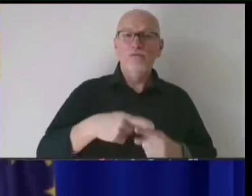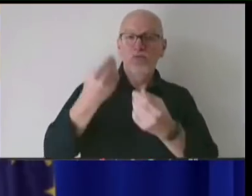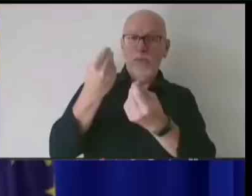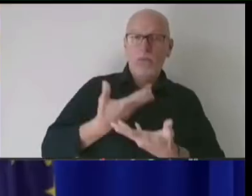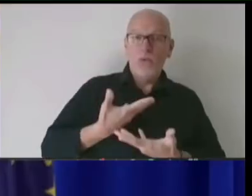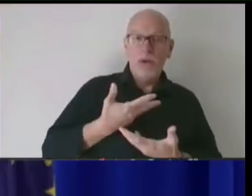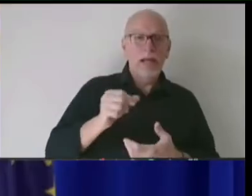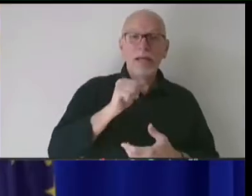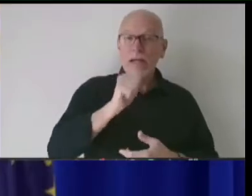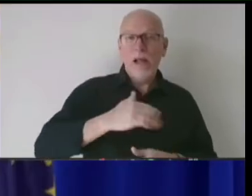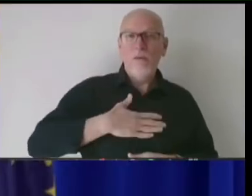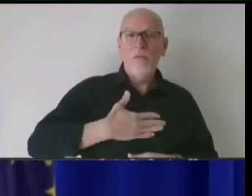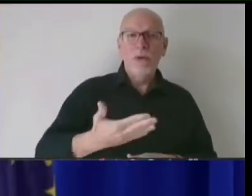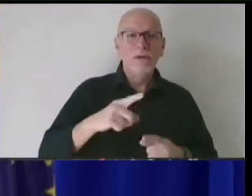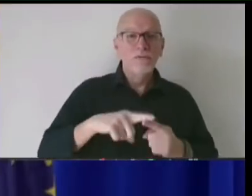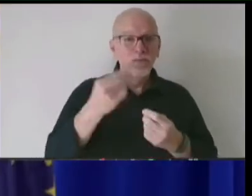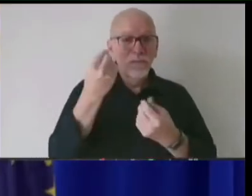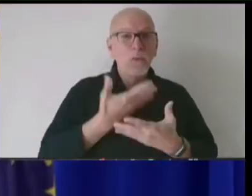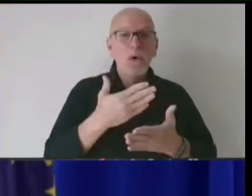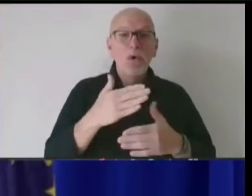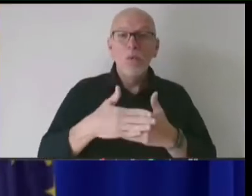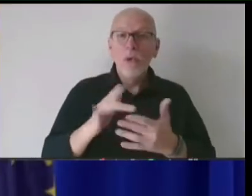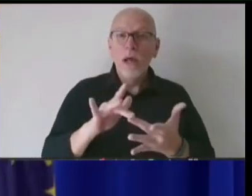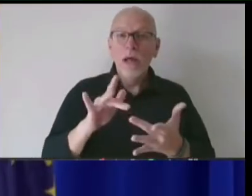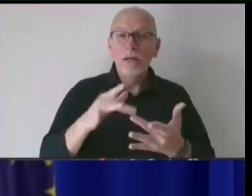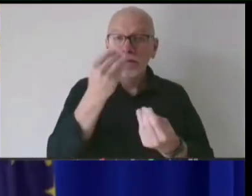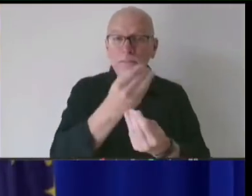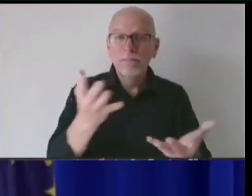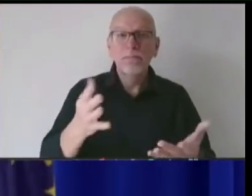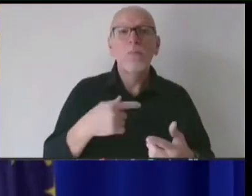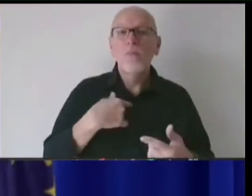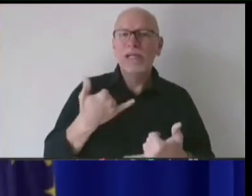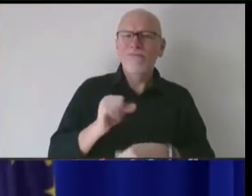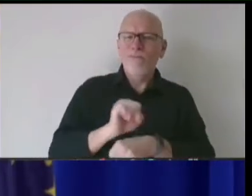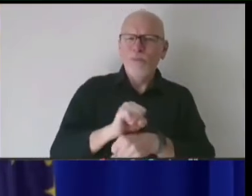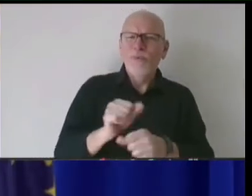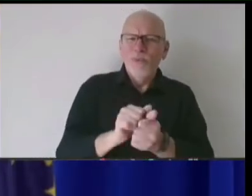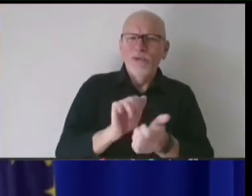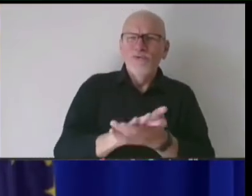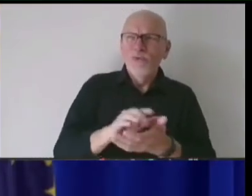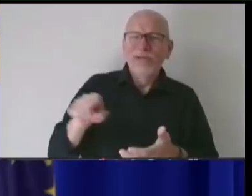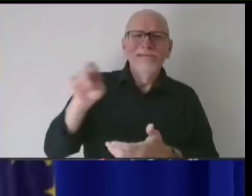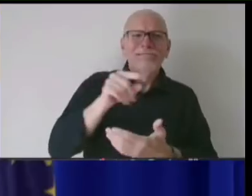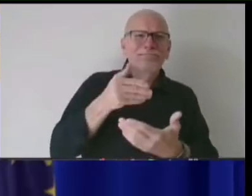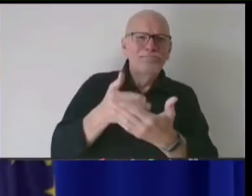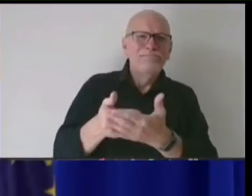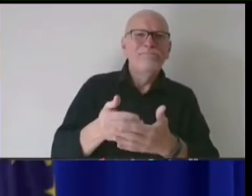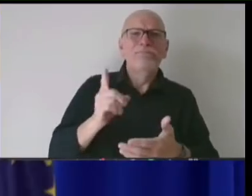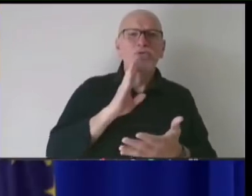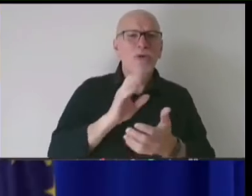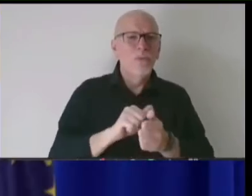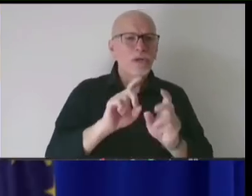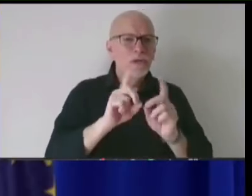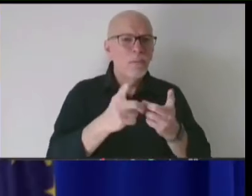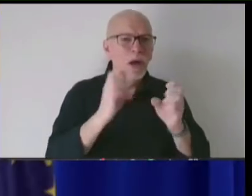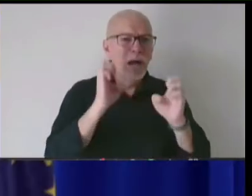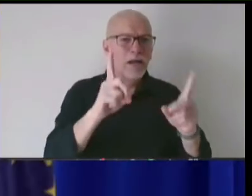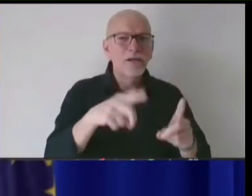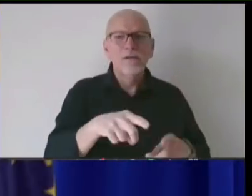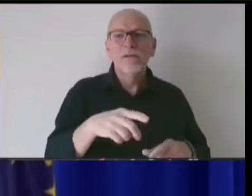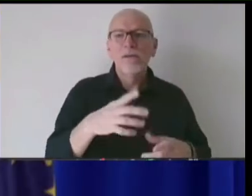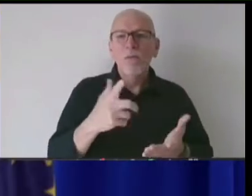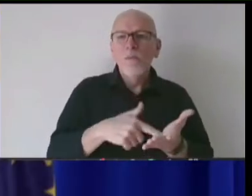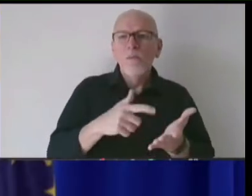not willing to report close contacts. And we are working with the schools very closely and talking to the Department of Education about what